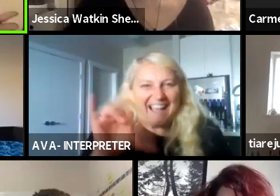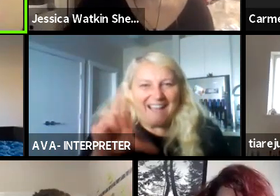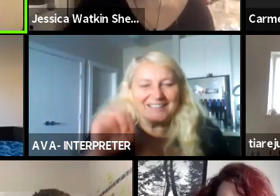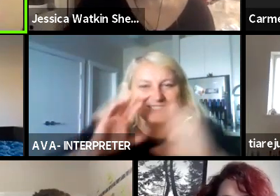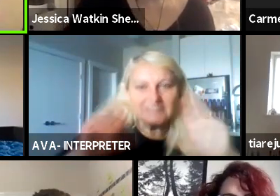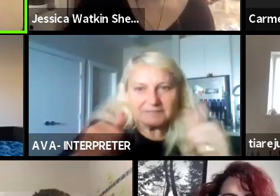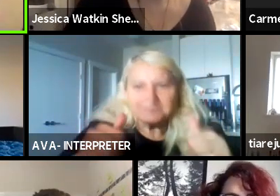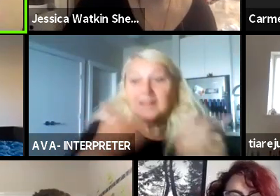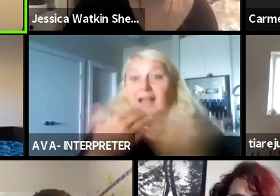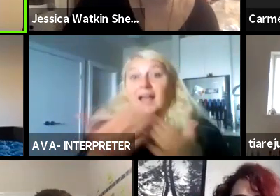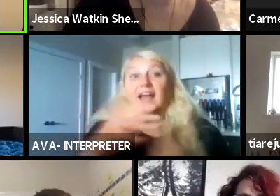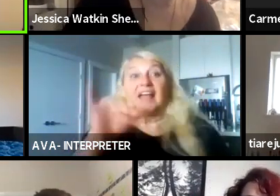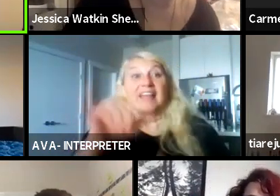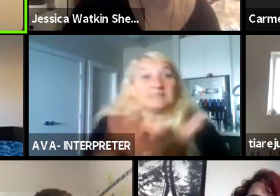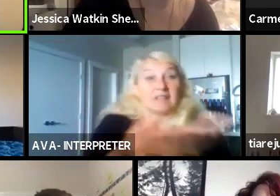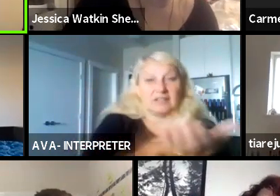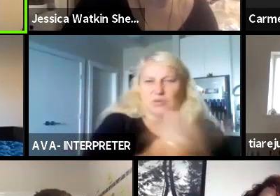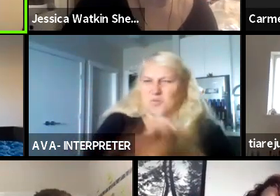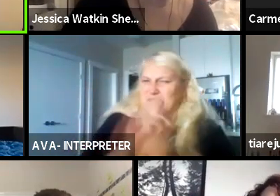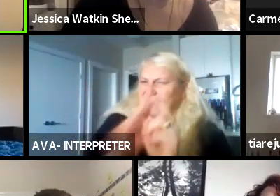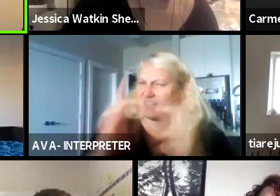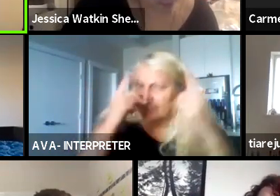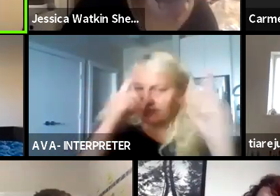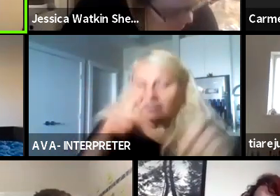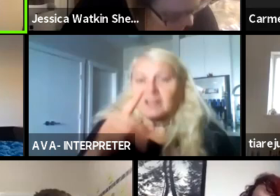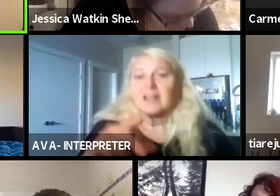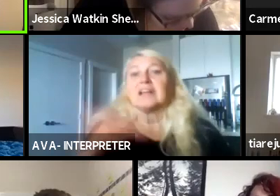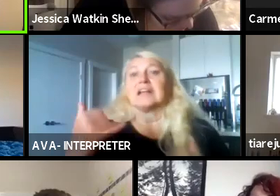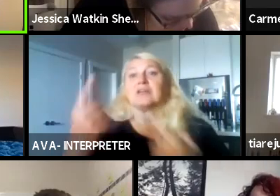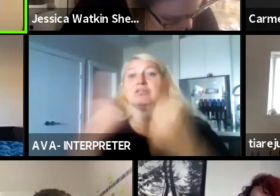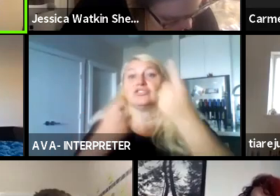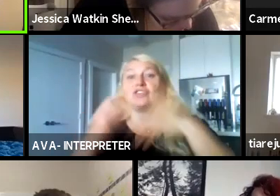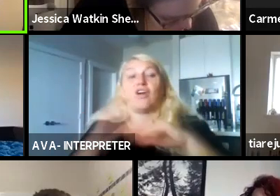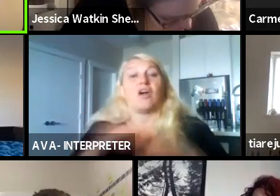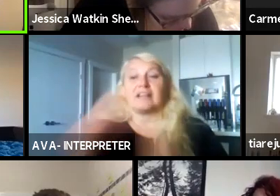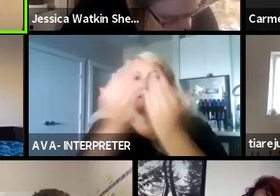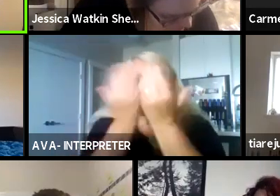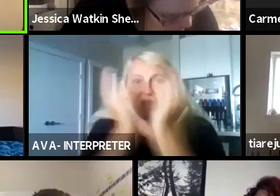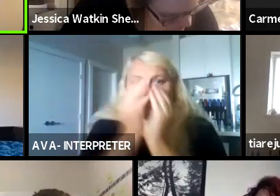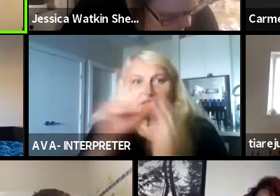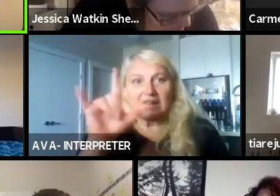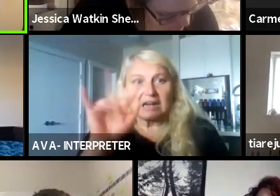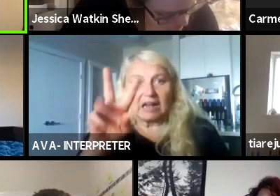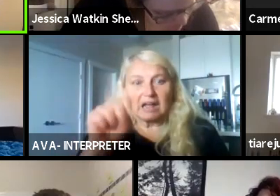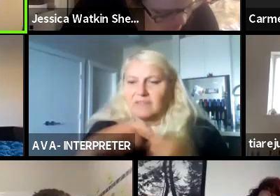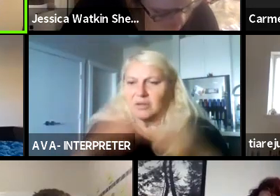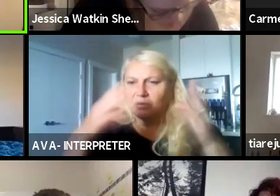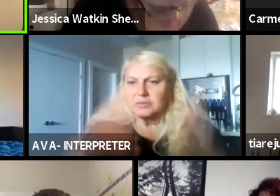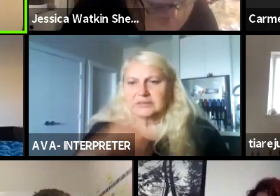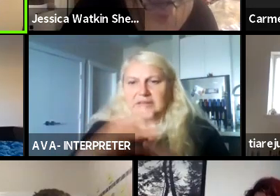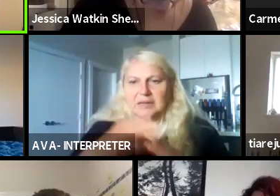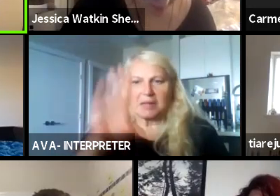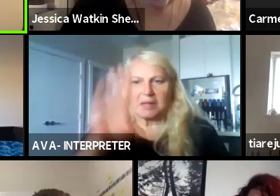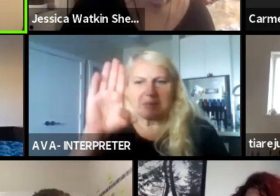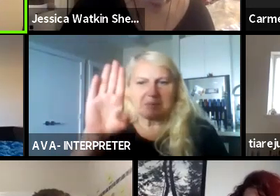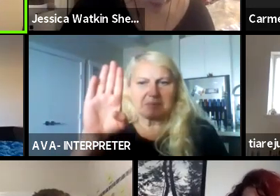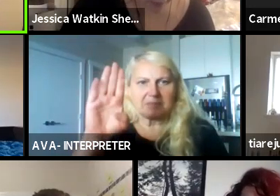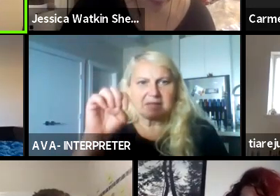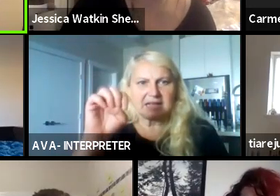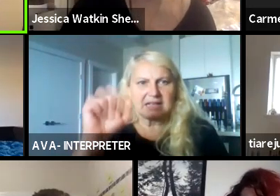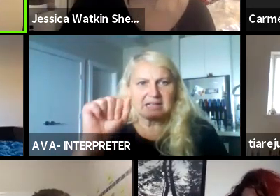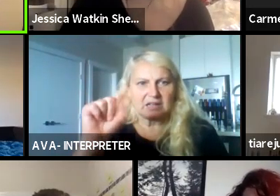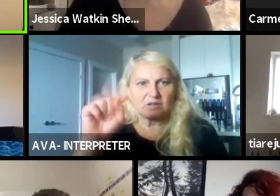want to return to it, we have time. The third question we received via Facebook Live from Beatrice is, I am